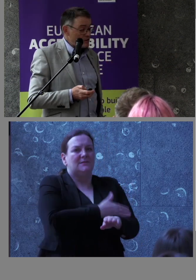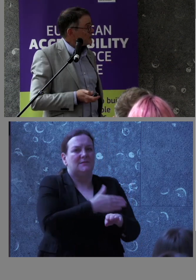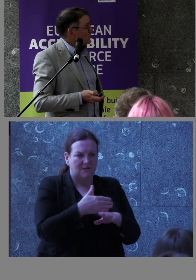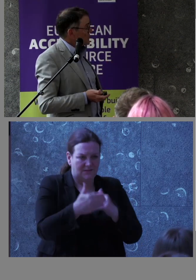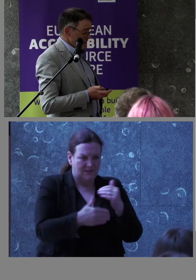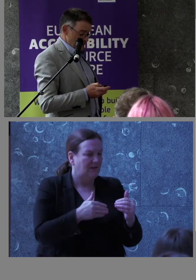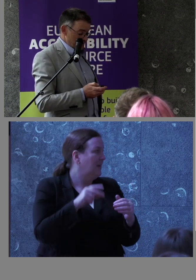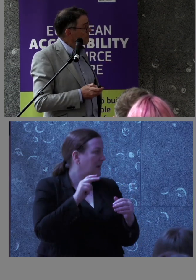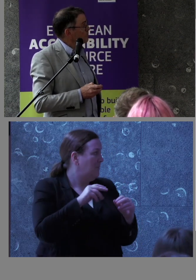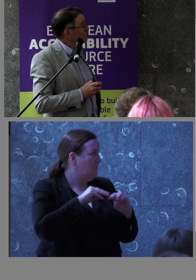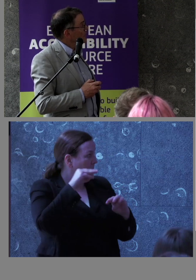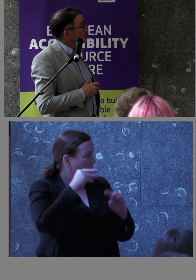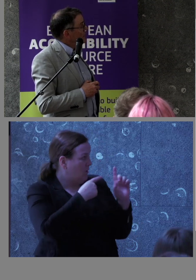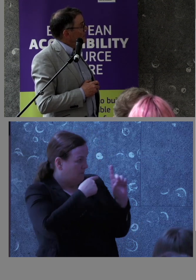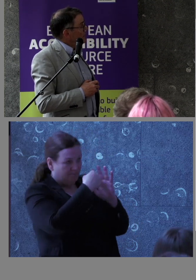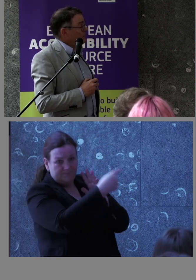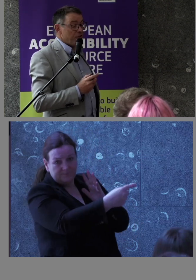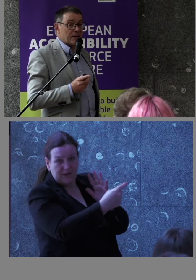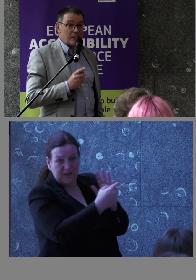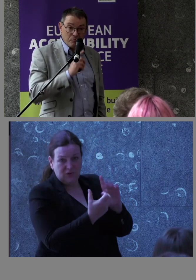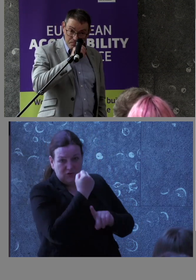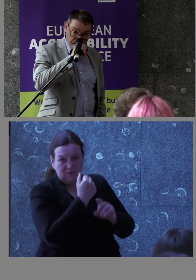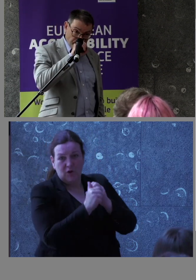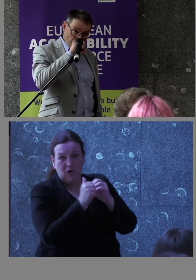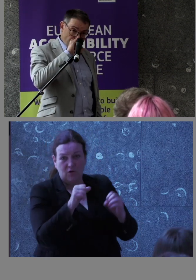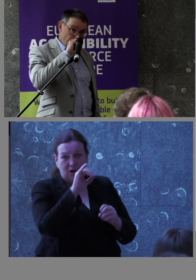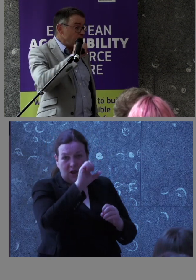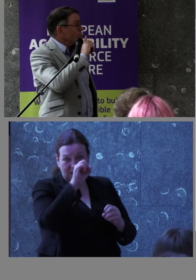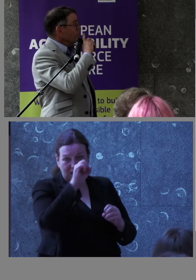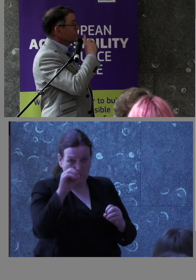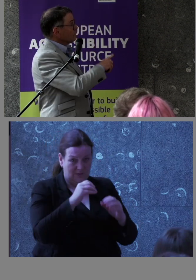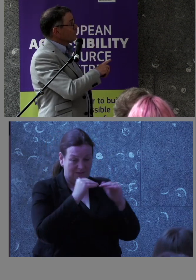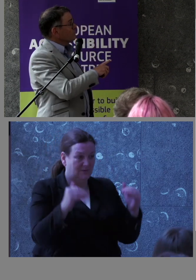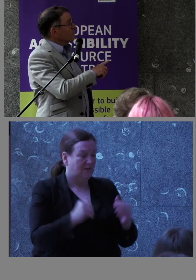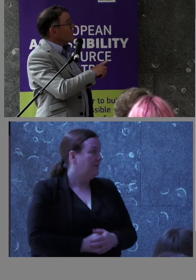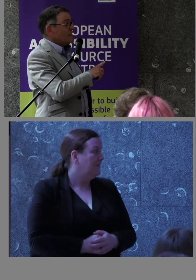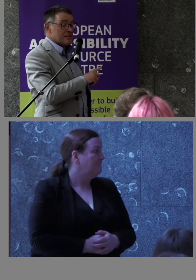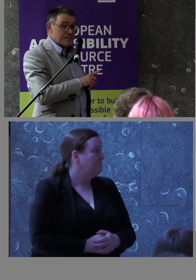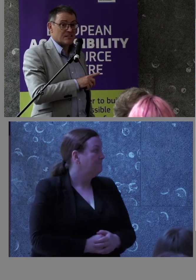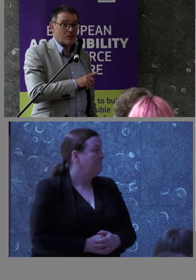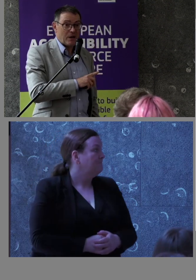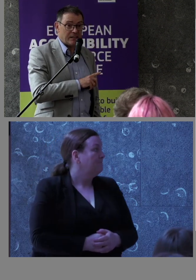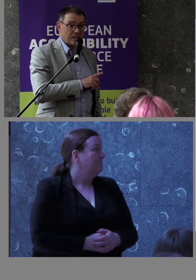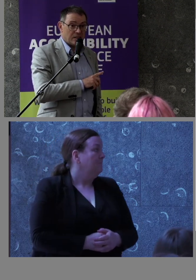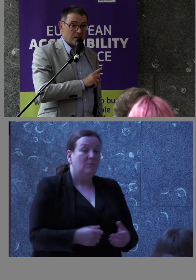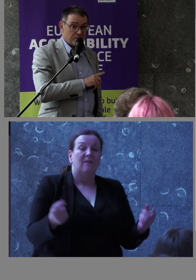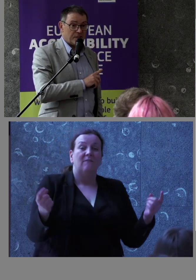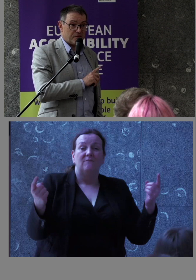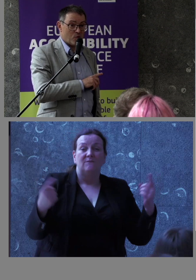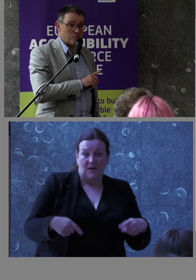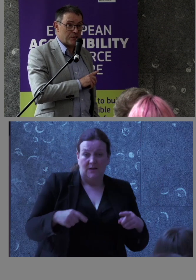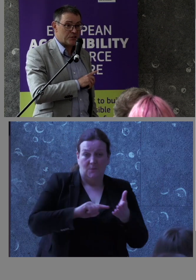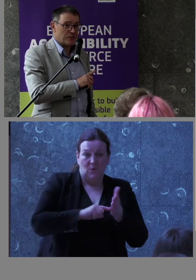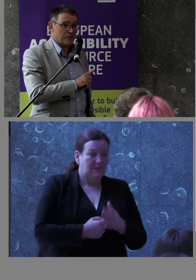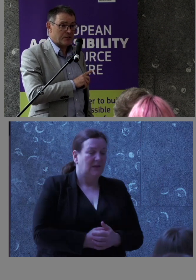of ISO accreditations in revenue on the IT side already. This is one we're looking at, and by having accessibility built in,